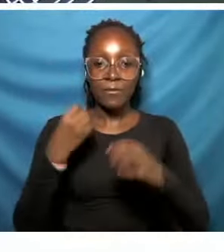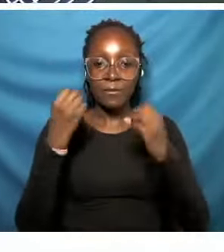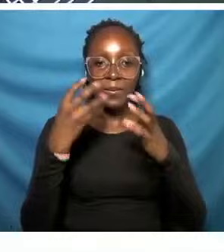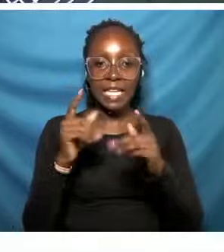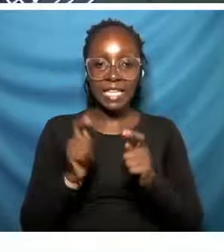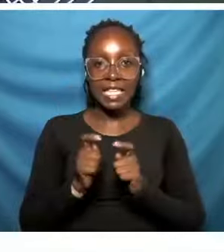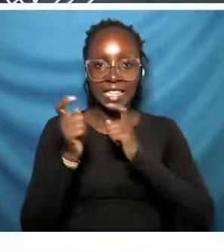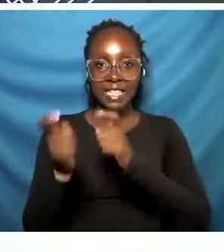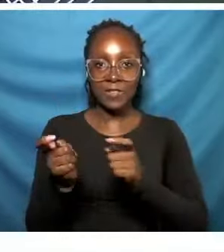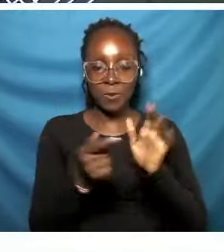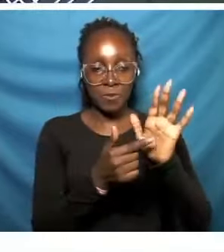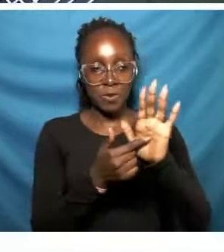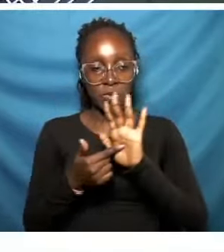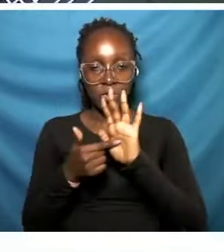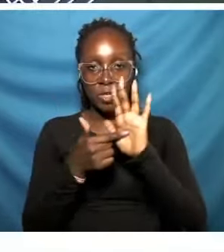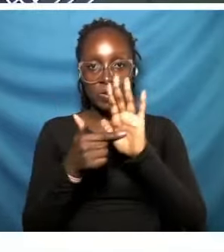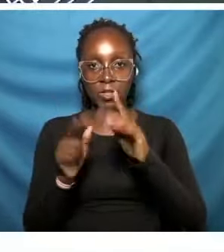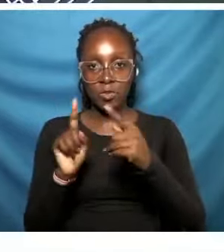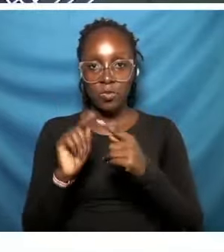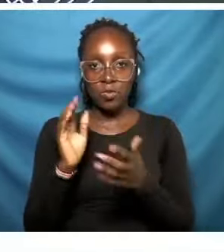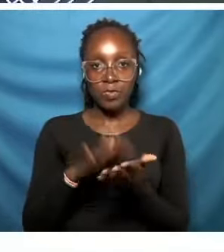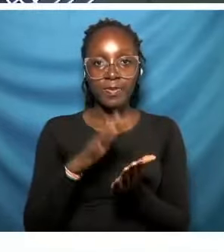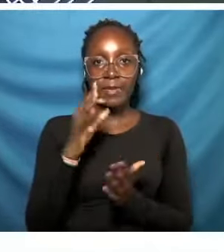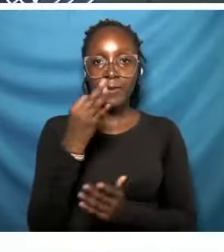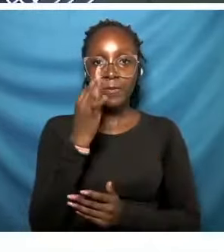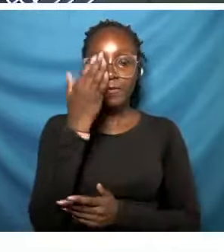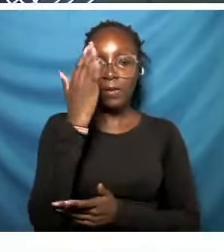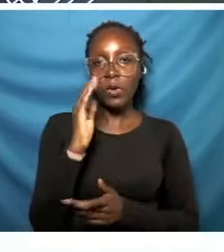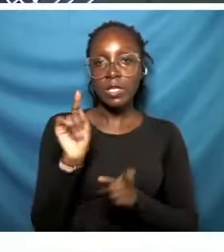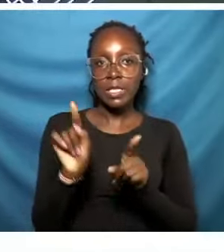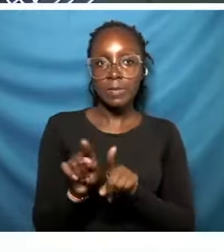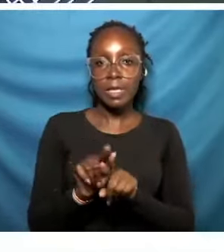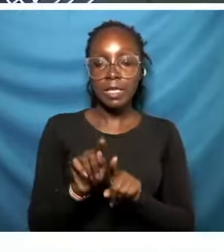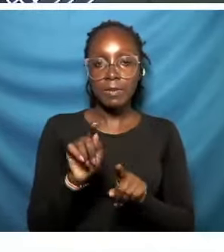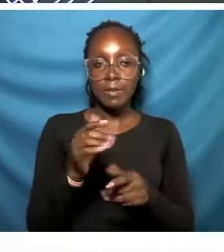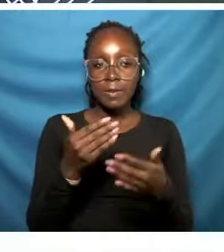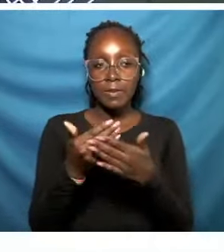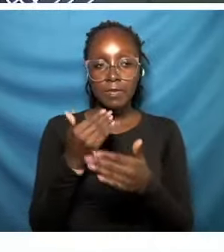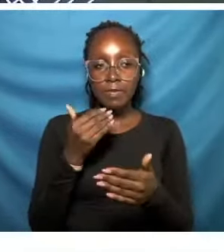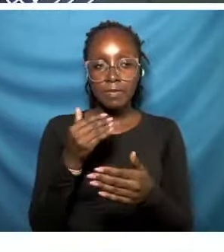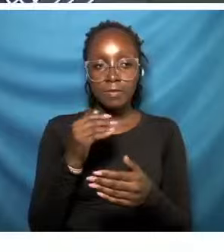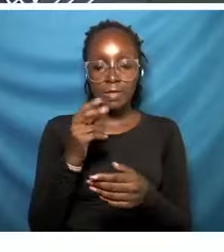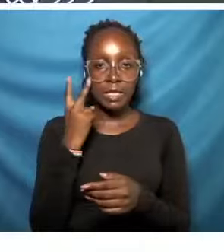being displayed to the glory of God. I also note that since I was last here,